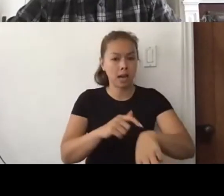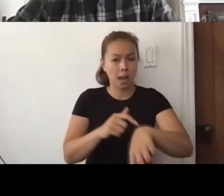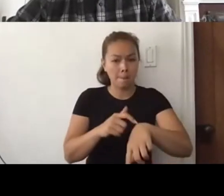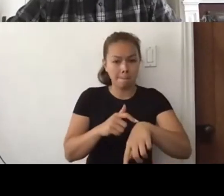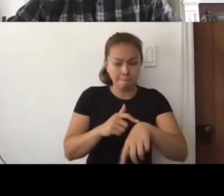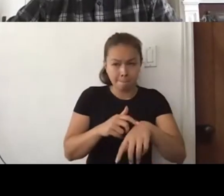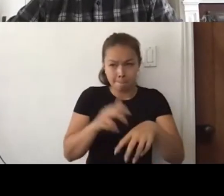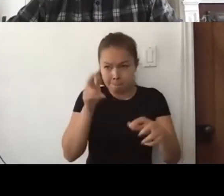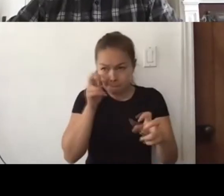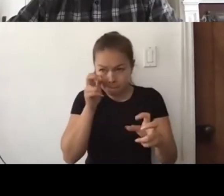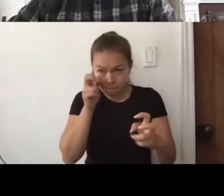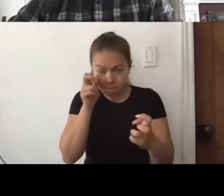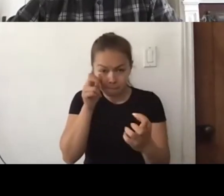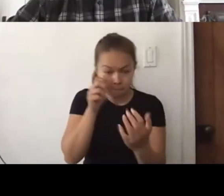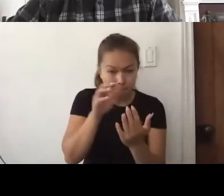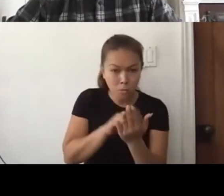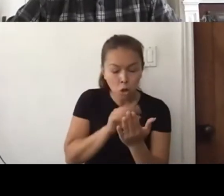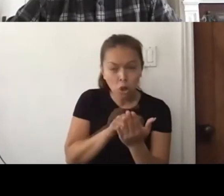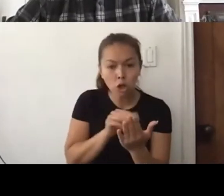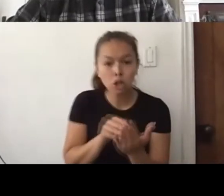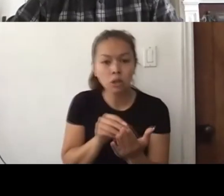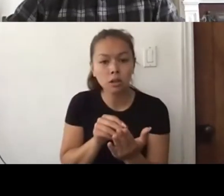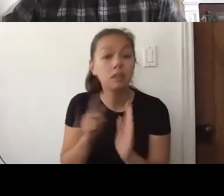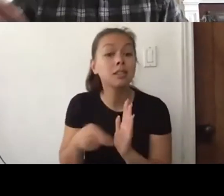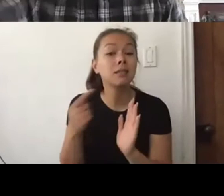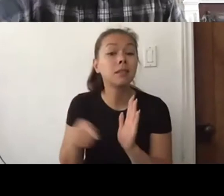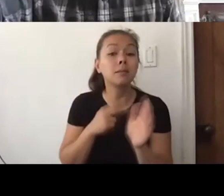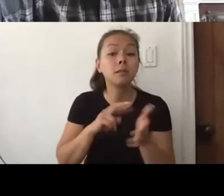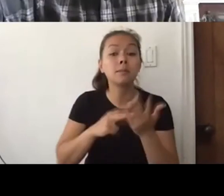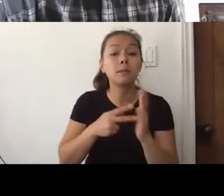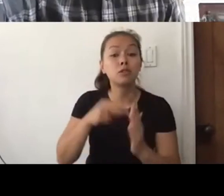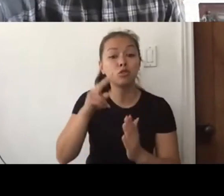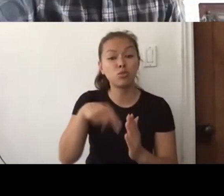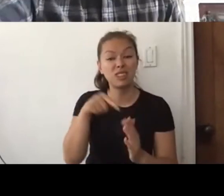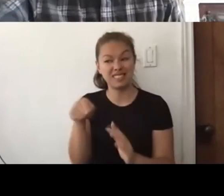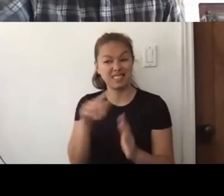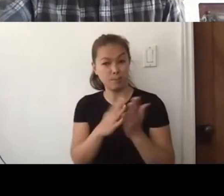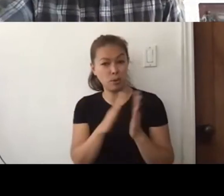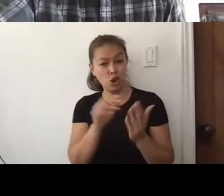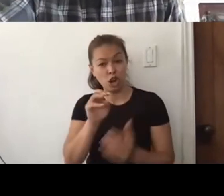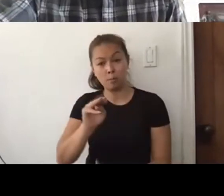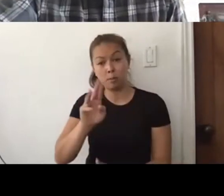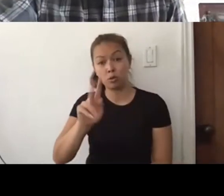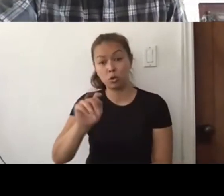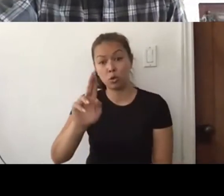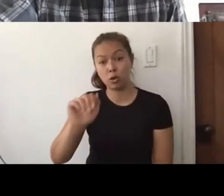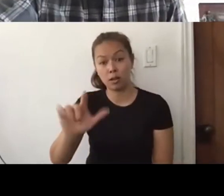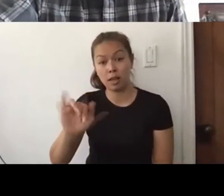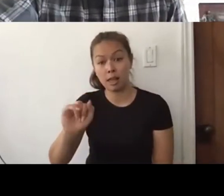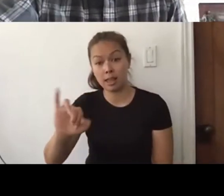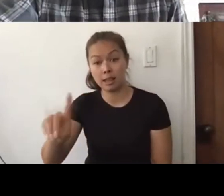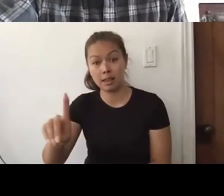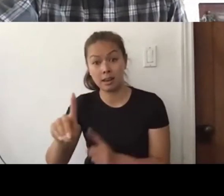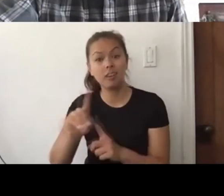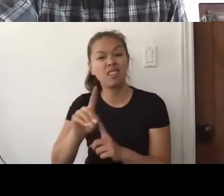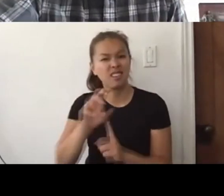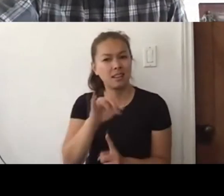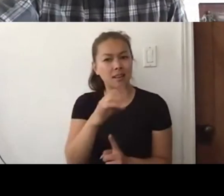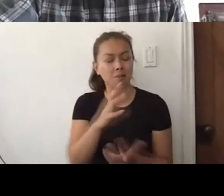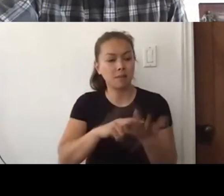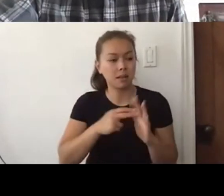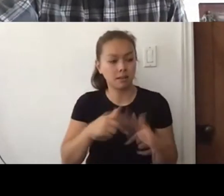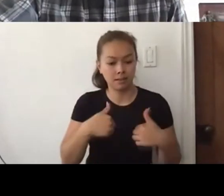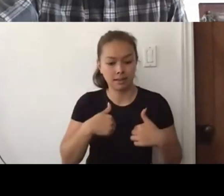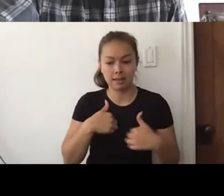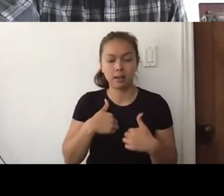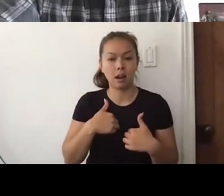reading incredible pieces of literature from queer community like this by Dean Spade on mutual aid. Other things from Marie